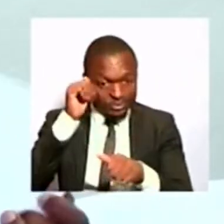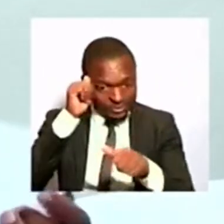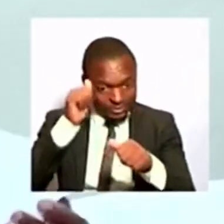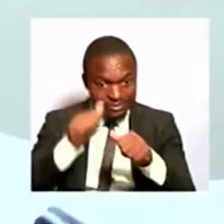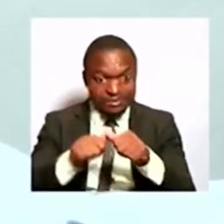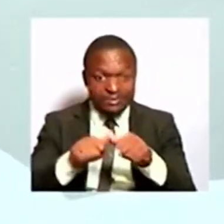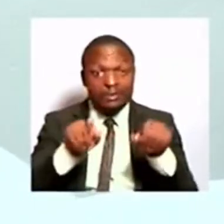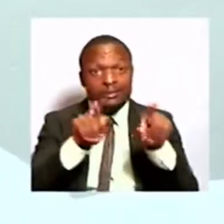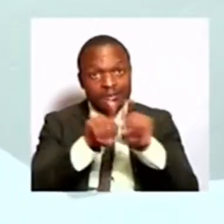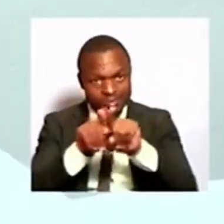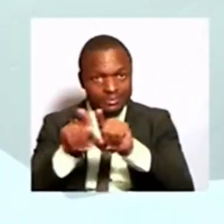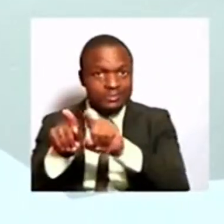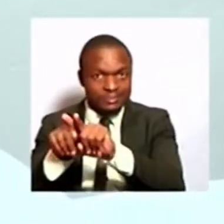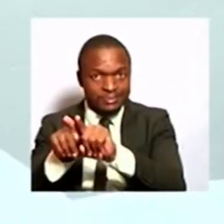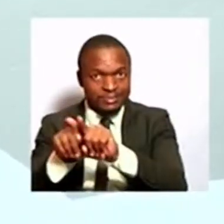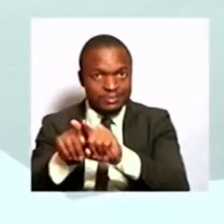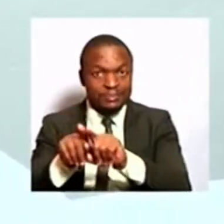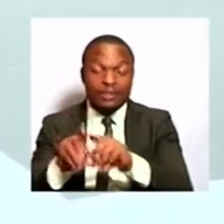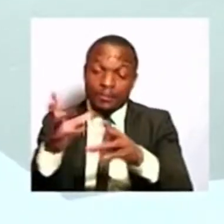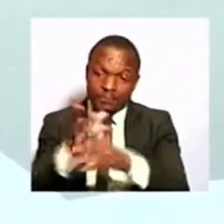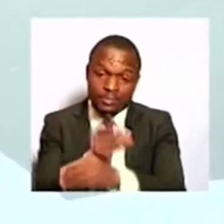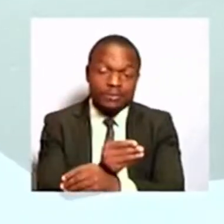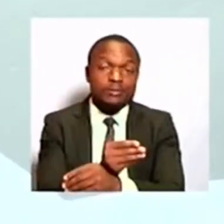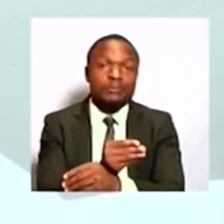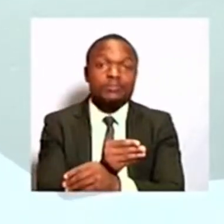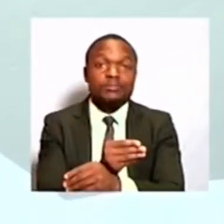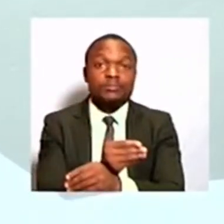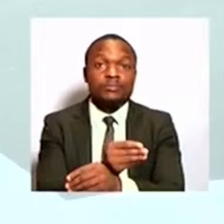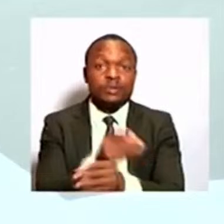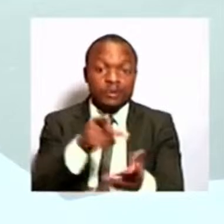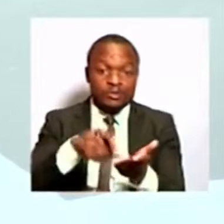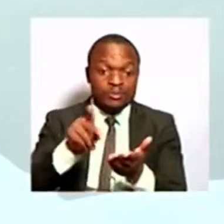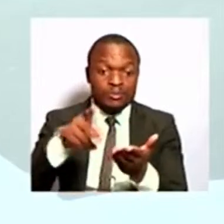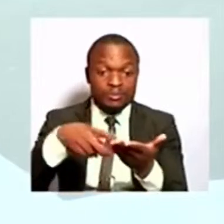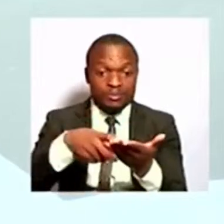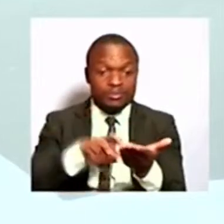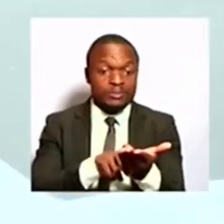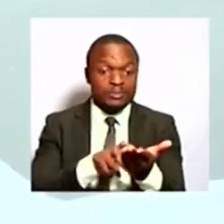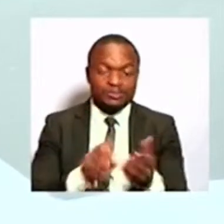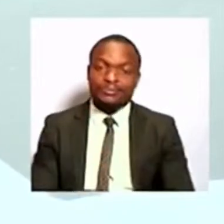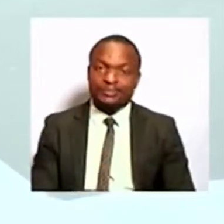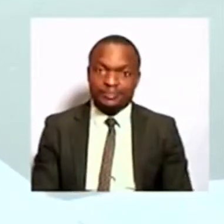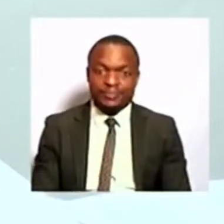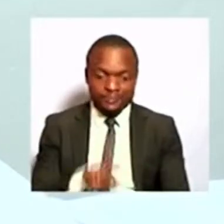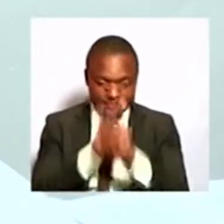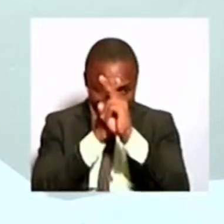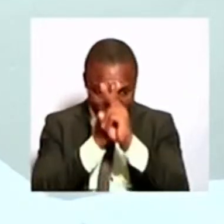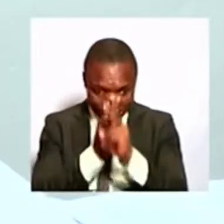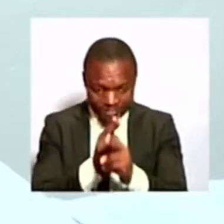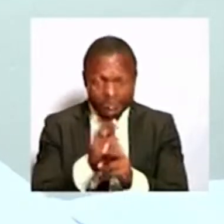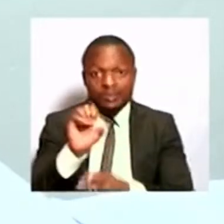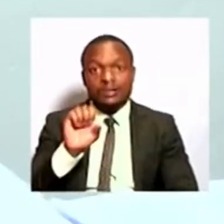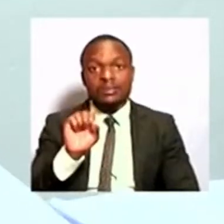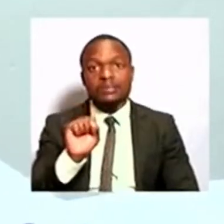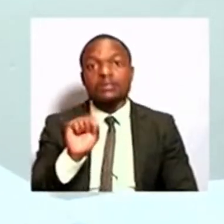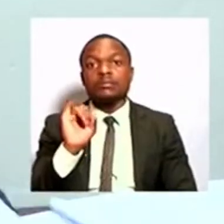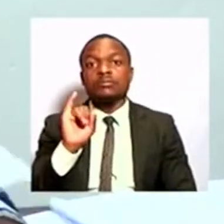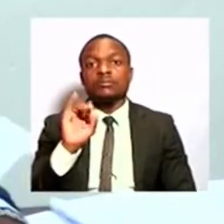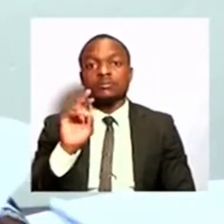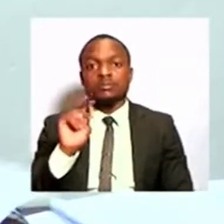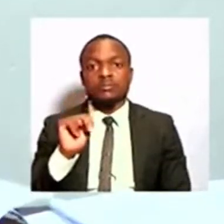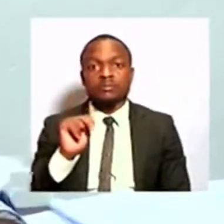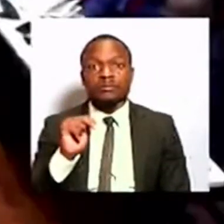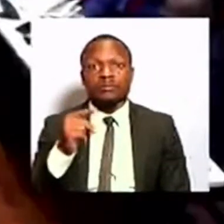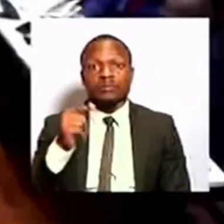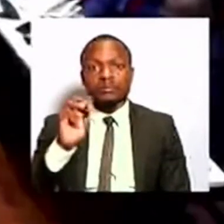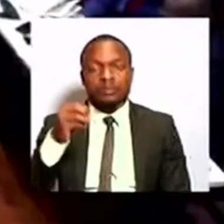and also missing payment vouchers. Honorable Singombe. Chair,